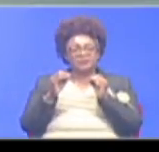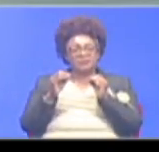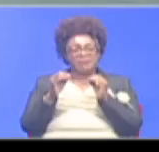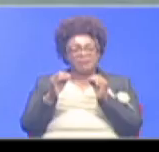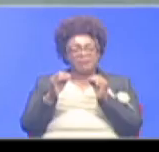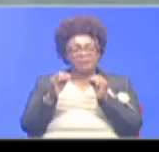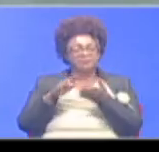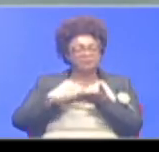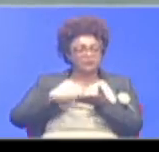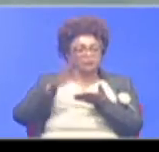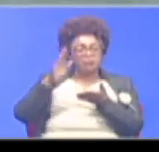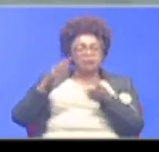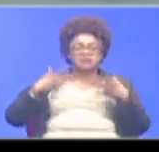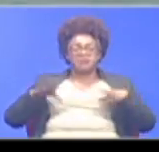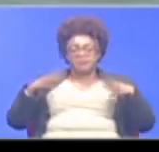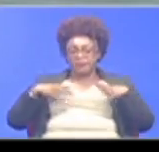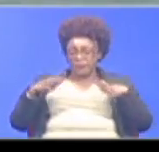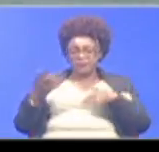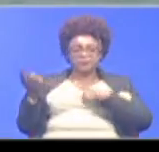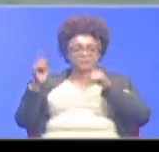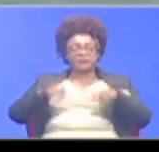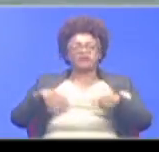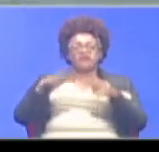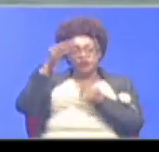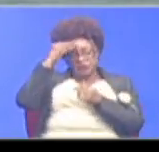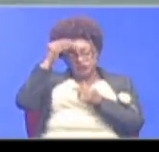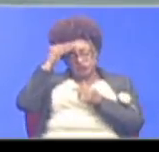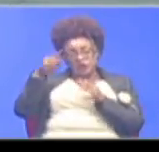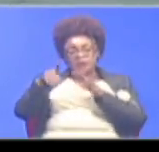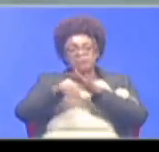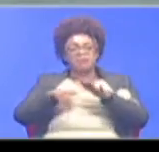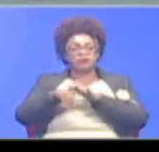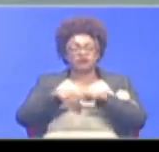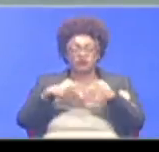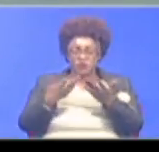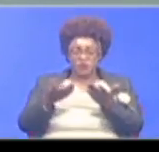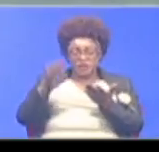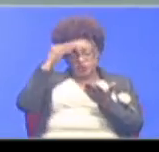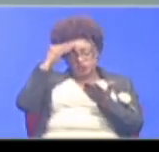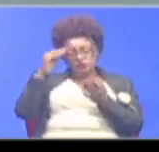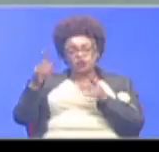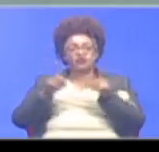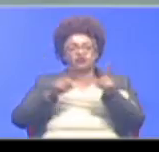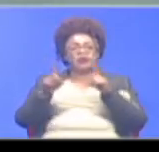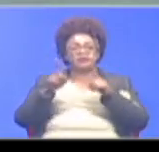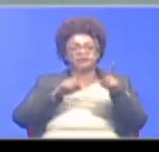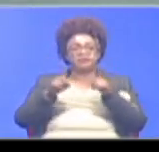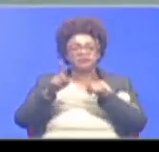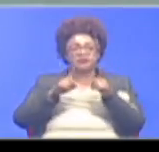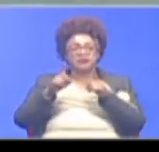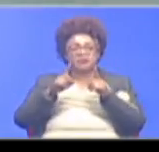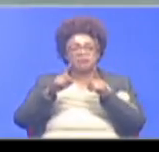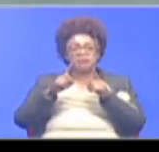Most people are just came for educational purpose, for educational tour. I went to field